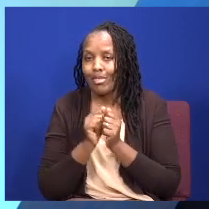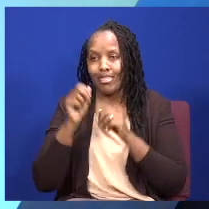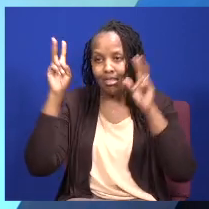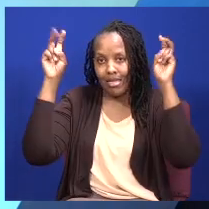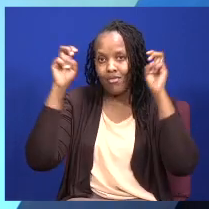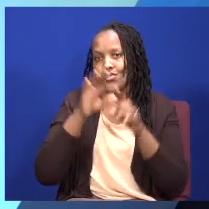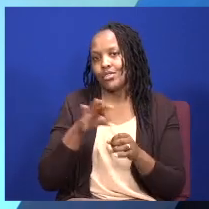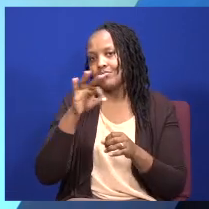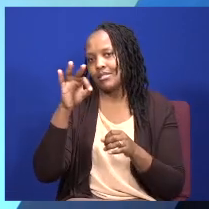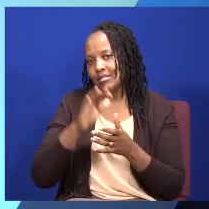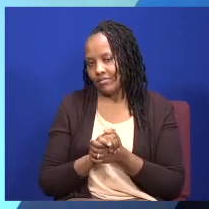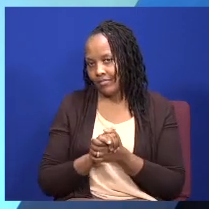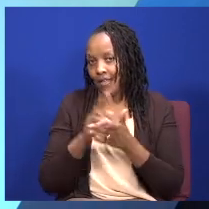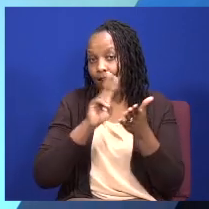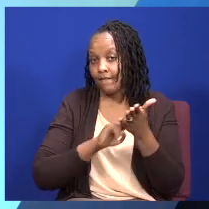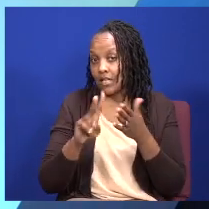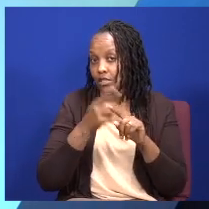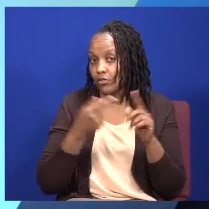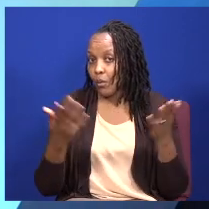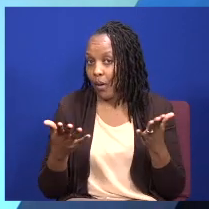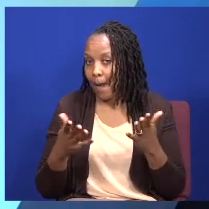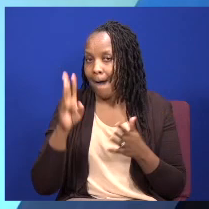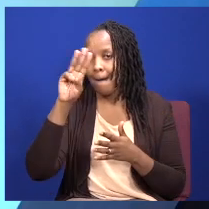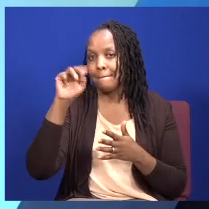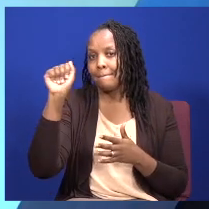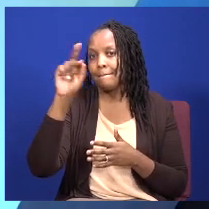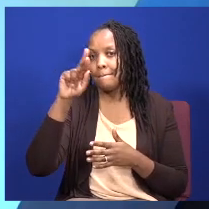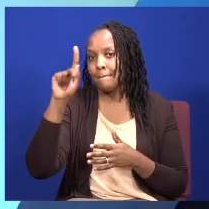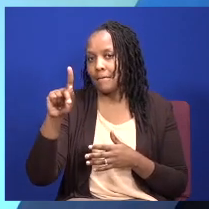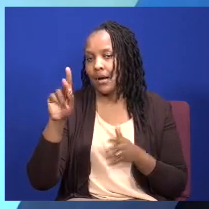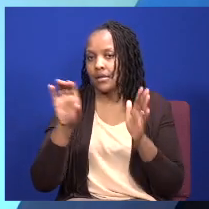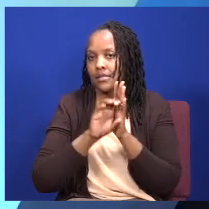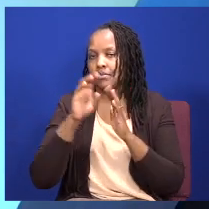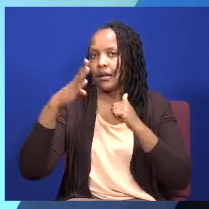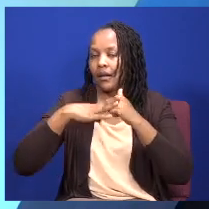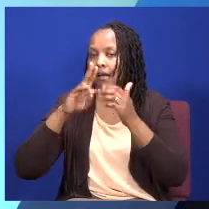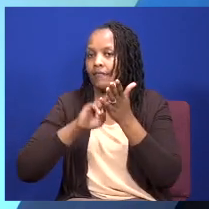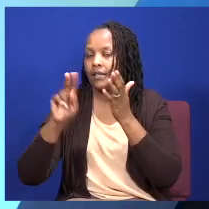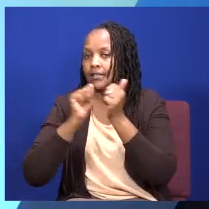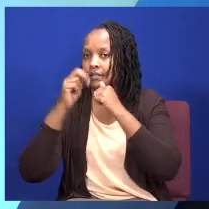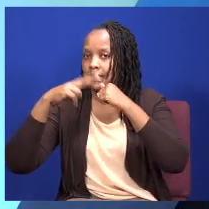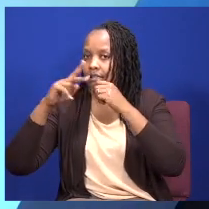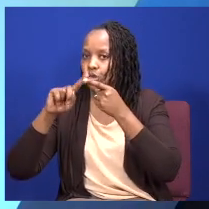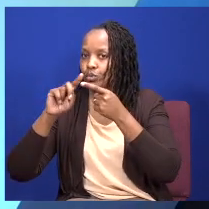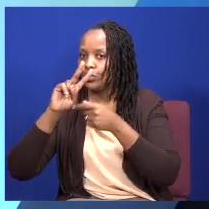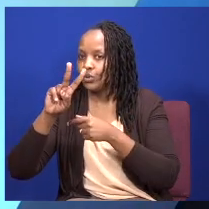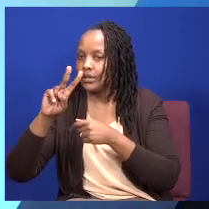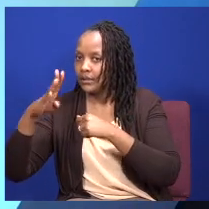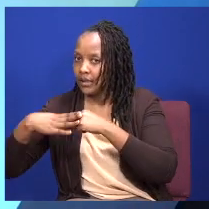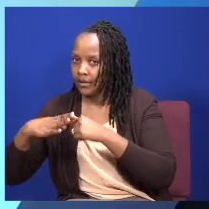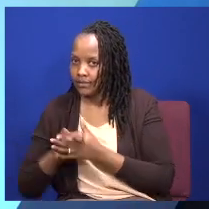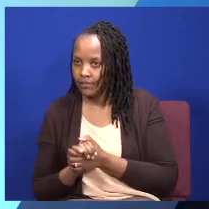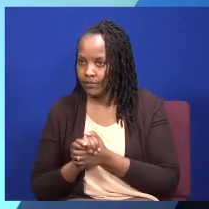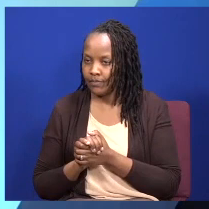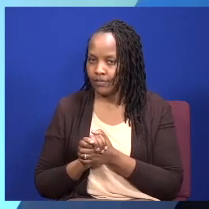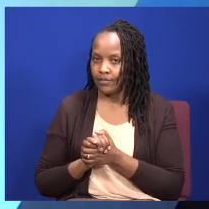Bible verses come from Mark chapter 9, verse 17 to 29. And Natalie will read for us from